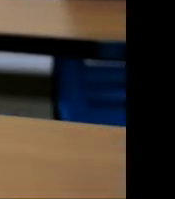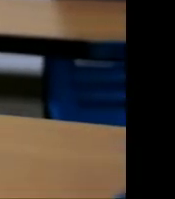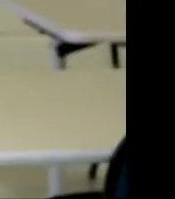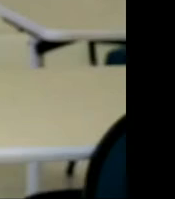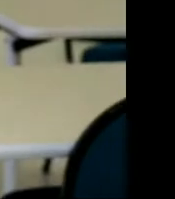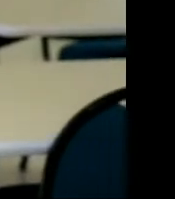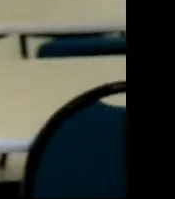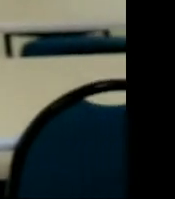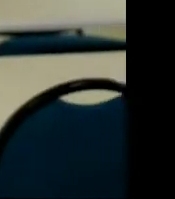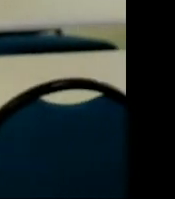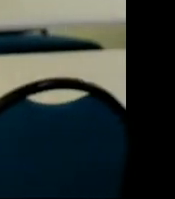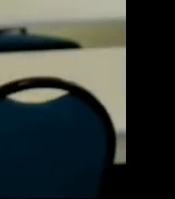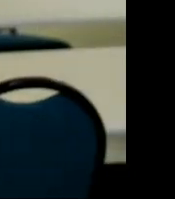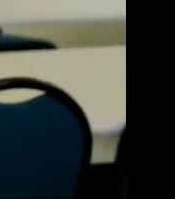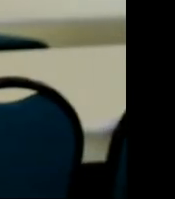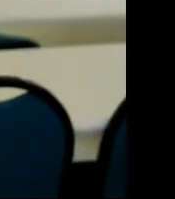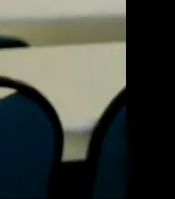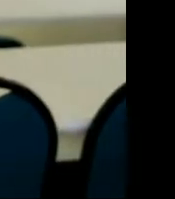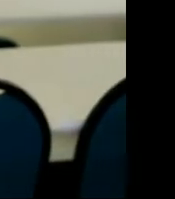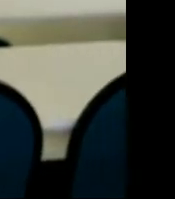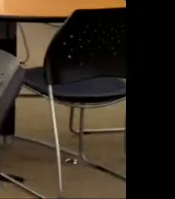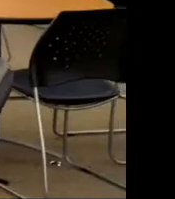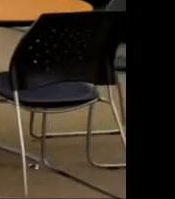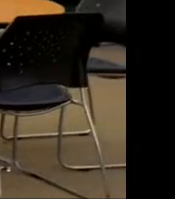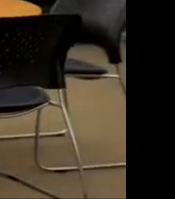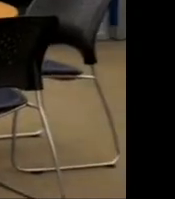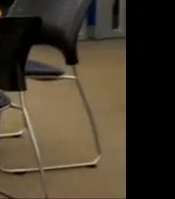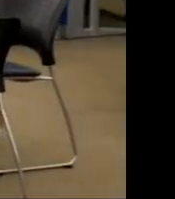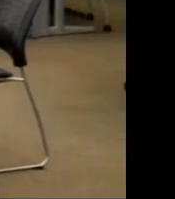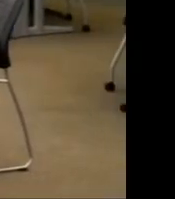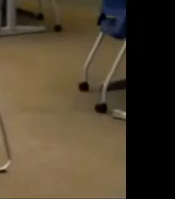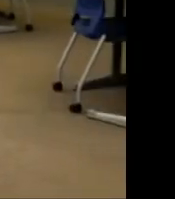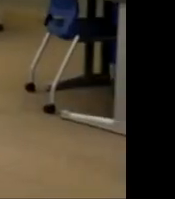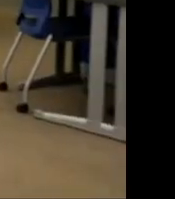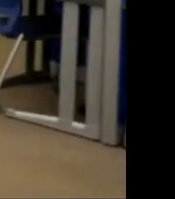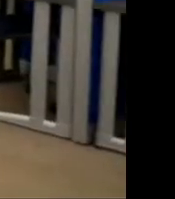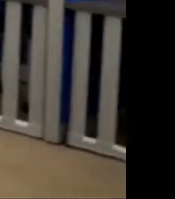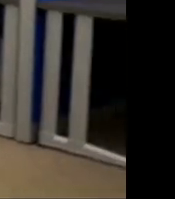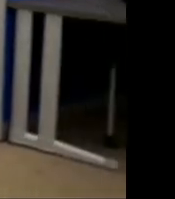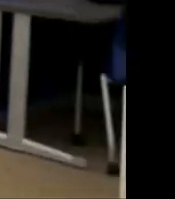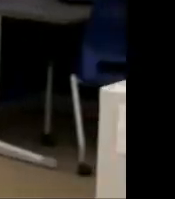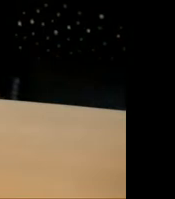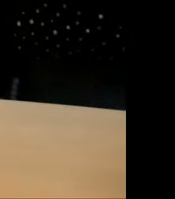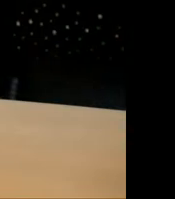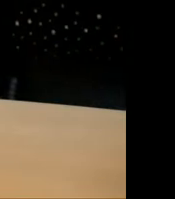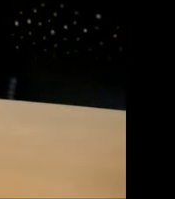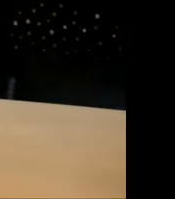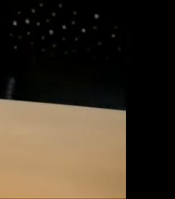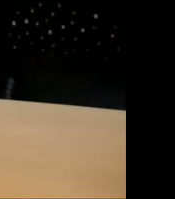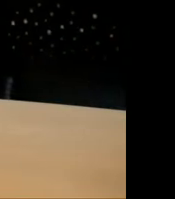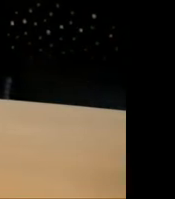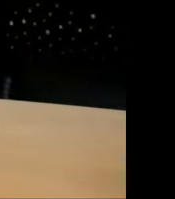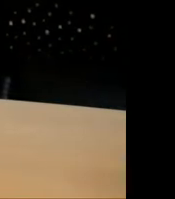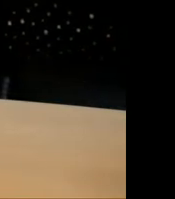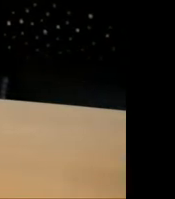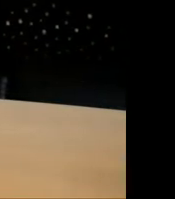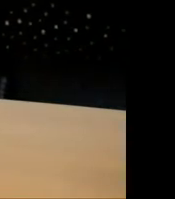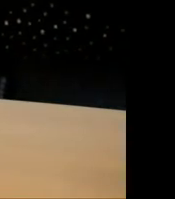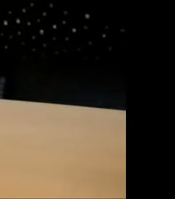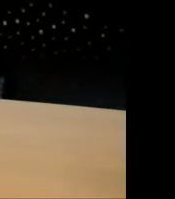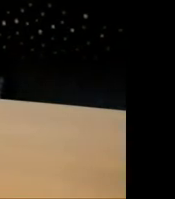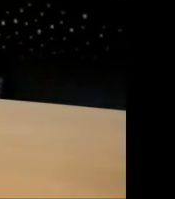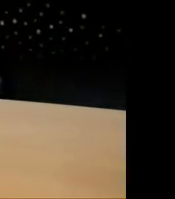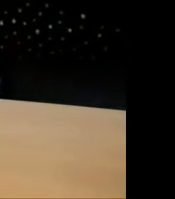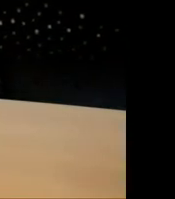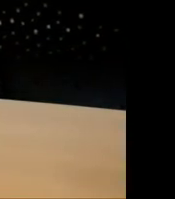more direct, one with a career focused on helping the family system. Something I didn't even know existed, but a passion I discovered. I am so sad to leave Cuesta College, and